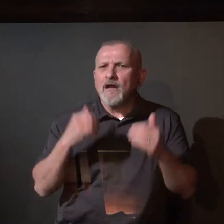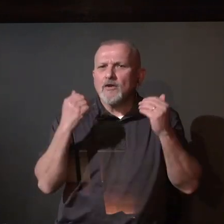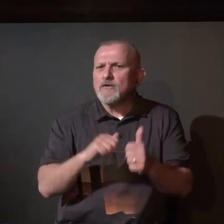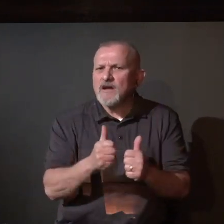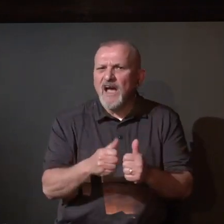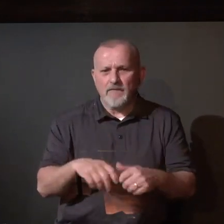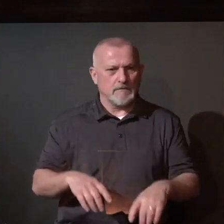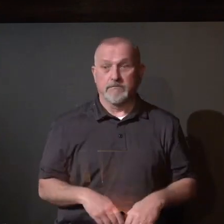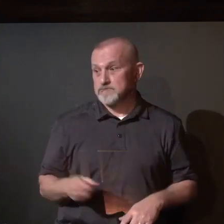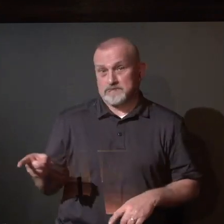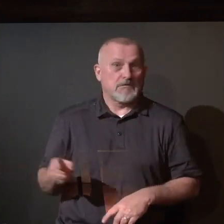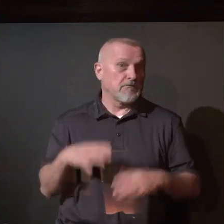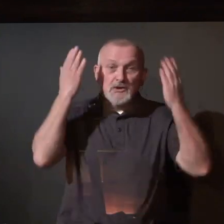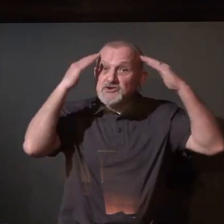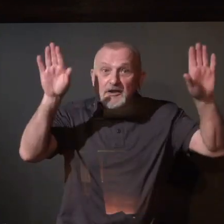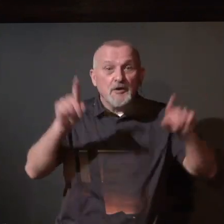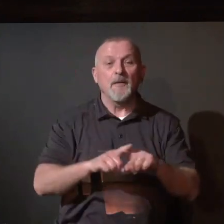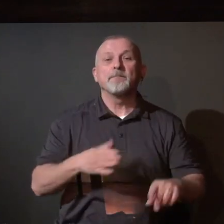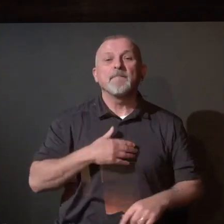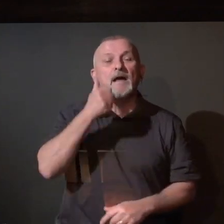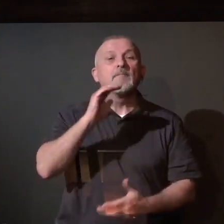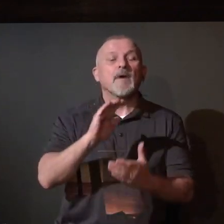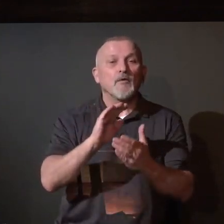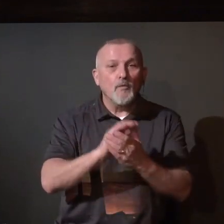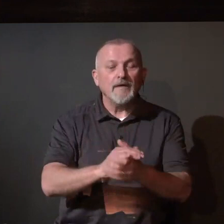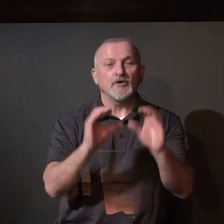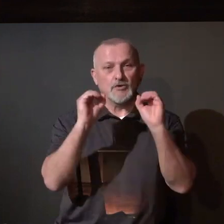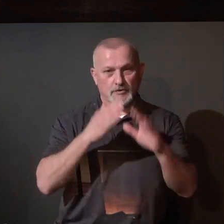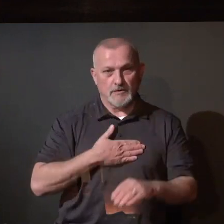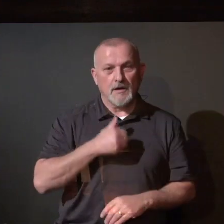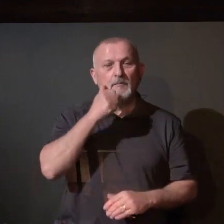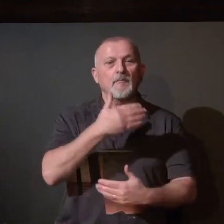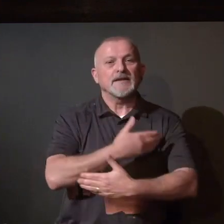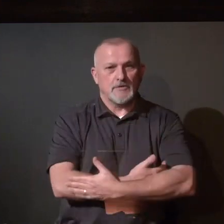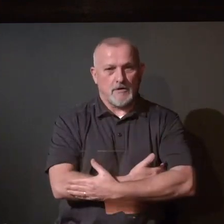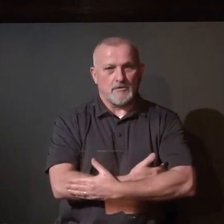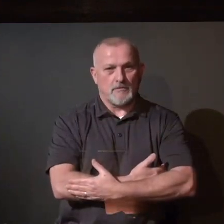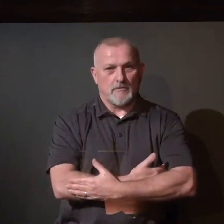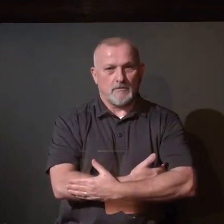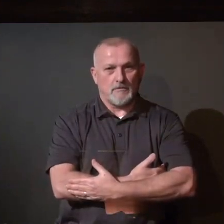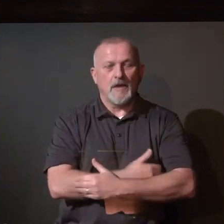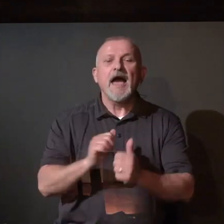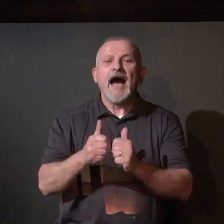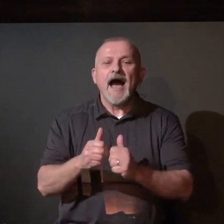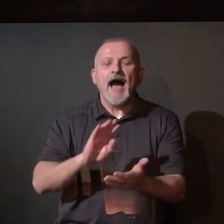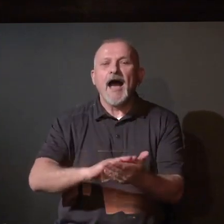things out, and how to follow the instructions. My wife's done it all of her life, so she has taught my daughter how to